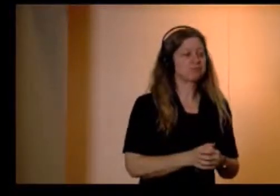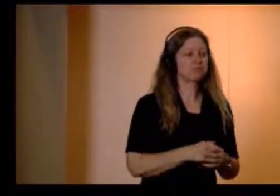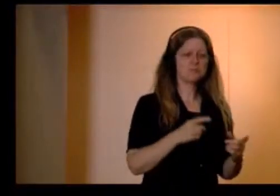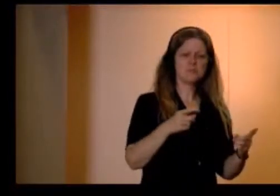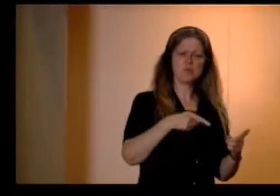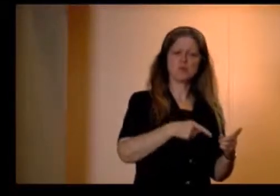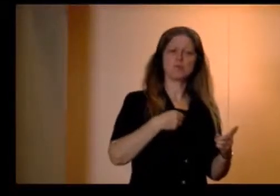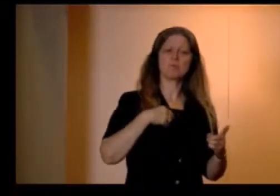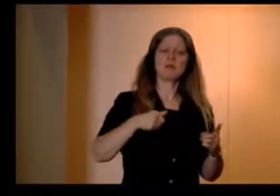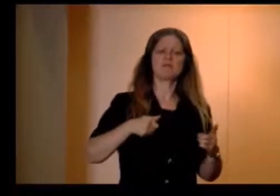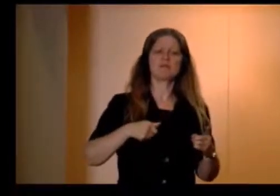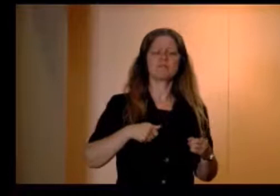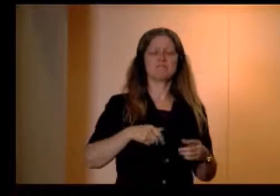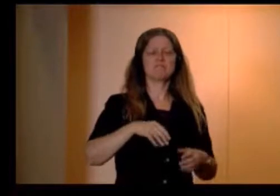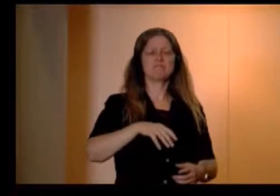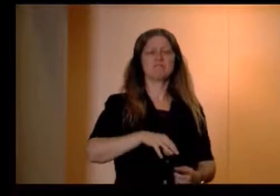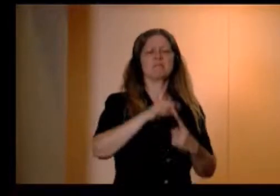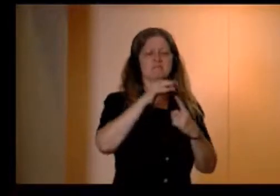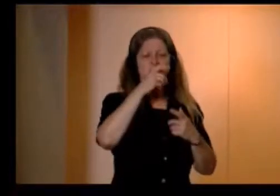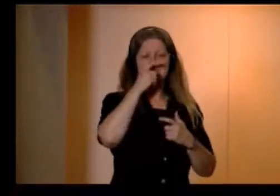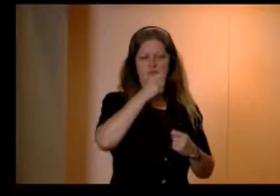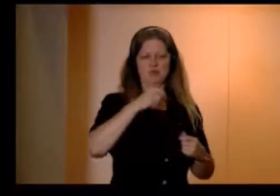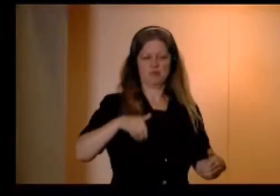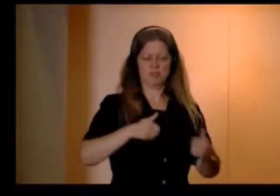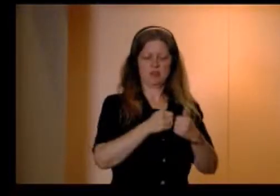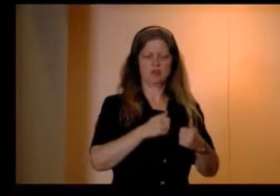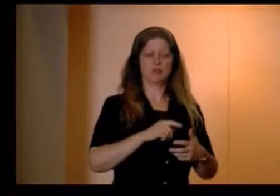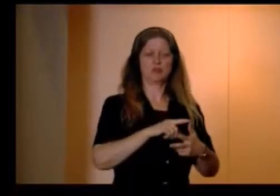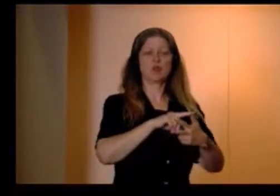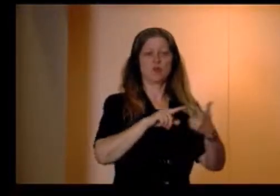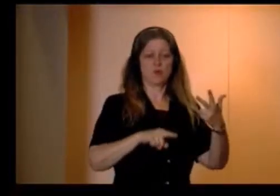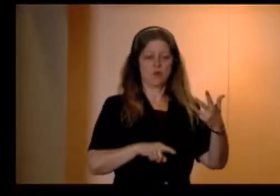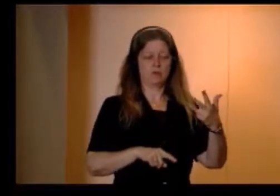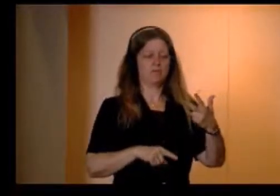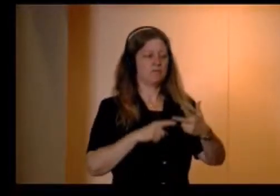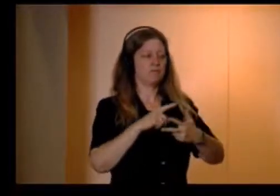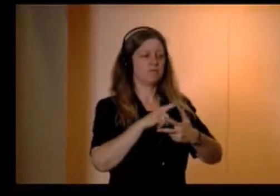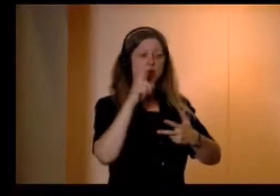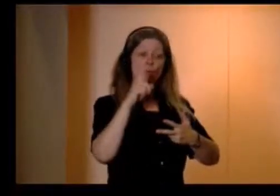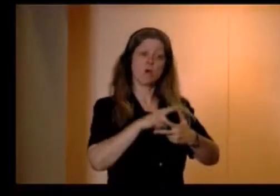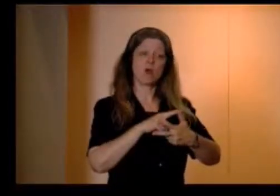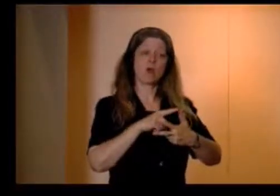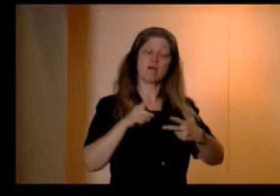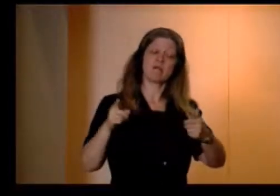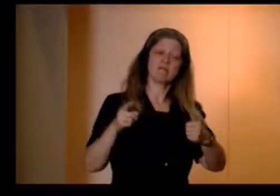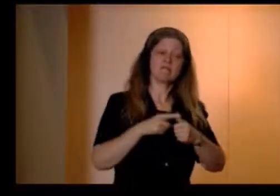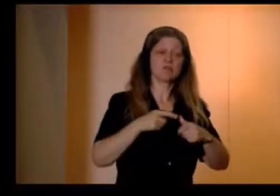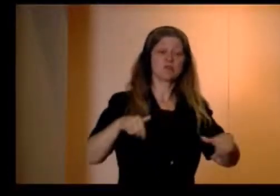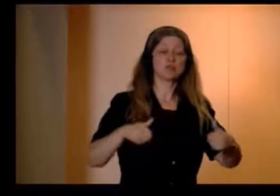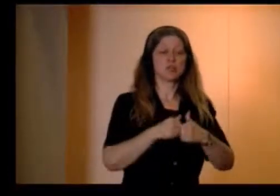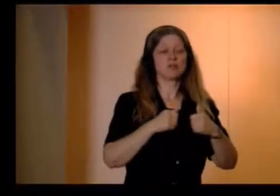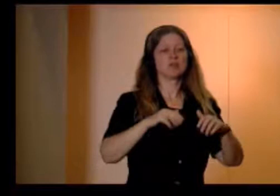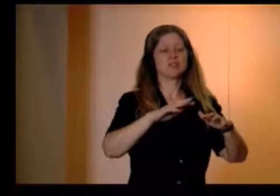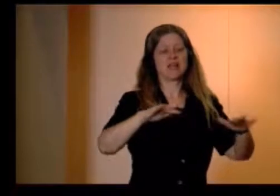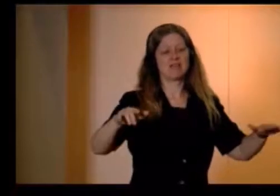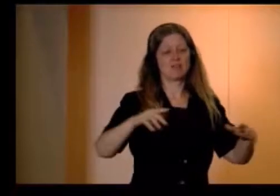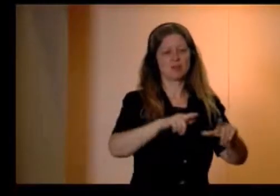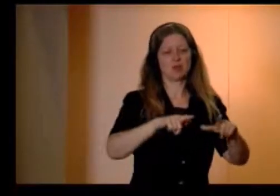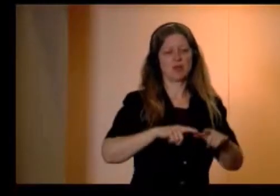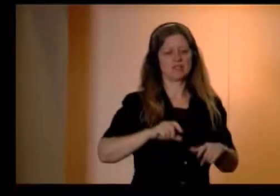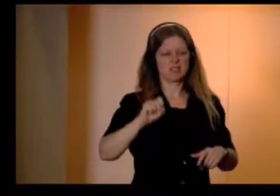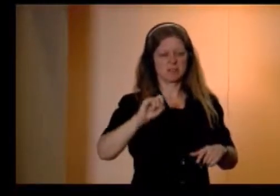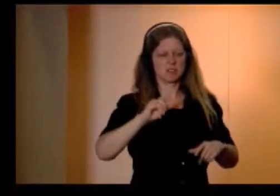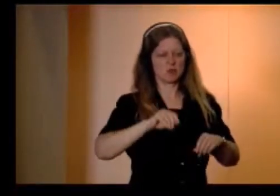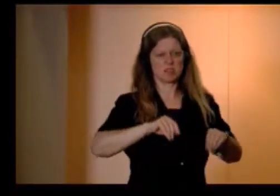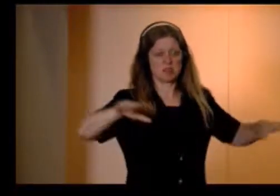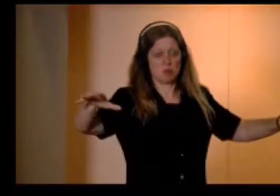these three different areas. So first, there's a diversity of locations. The Smithsonian is spread out. Second, people